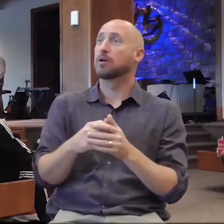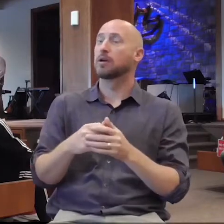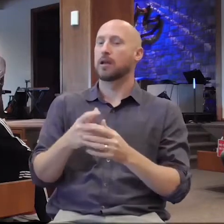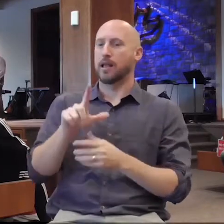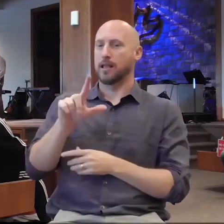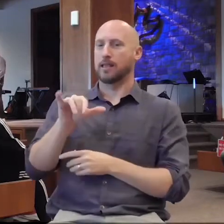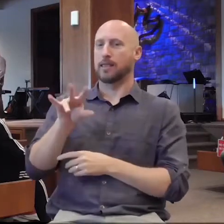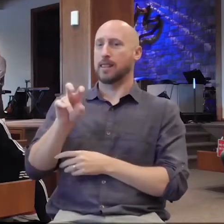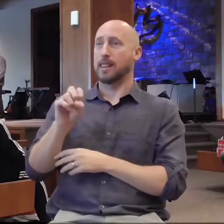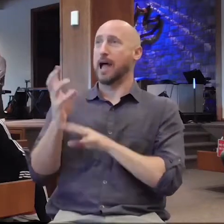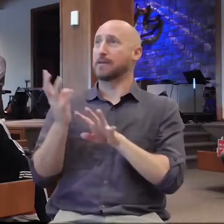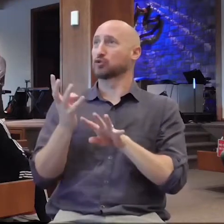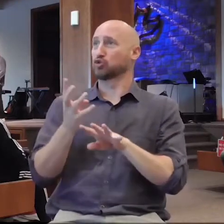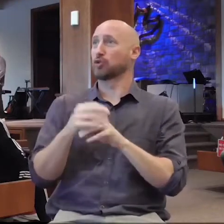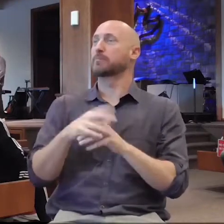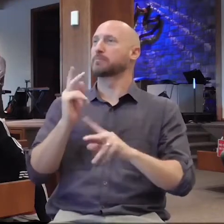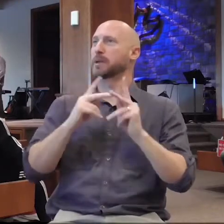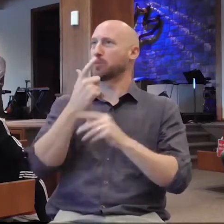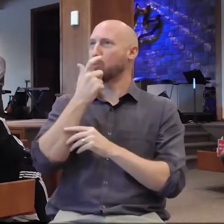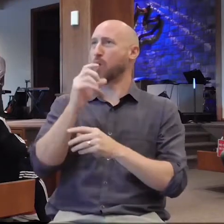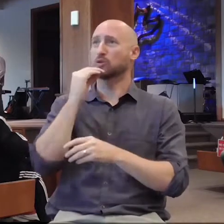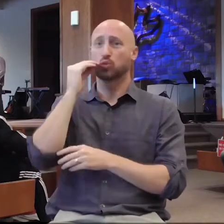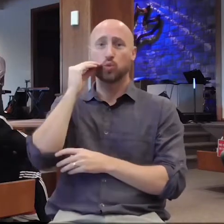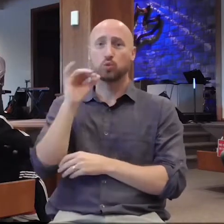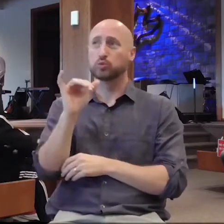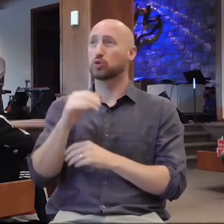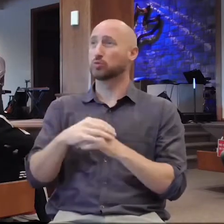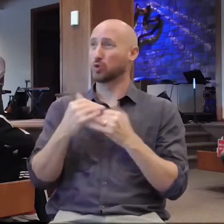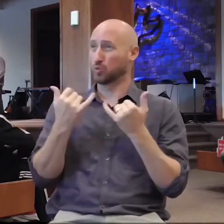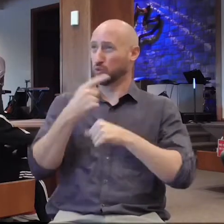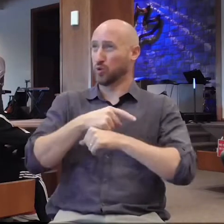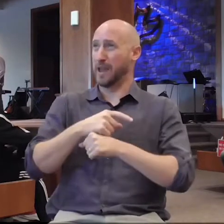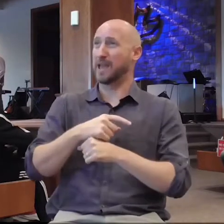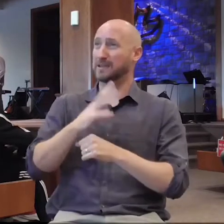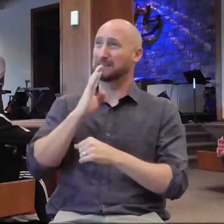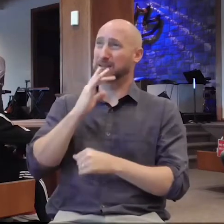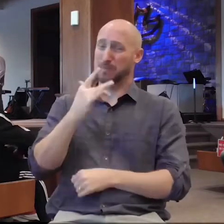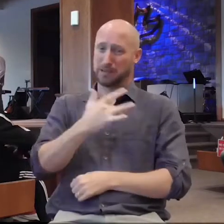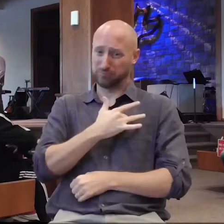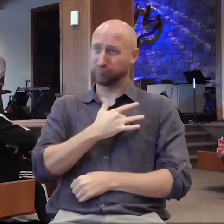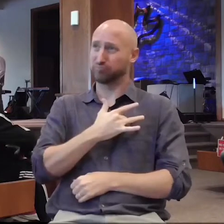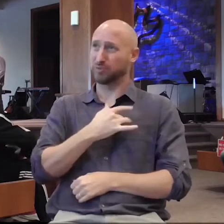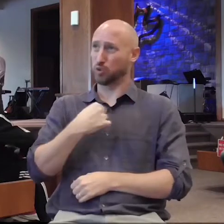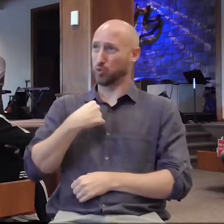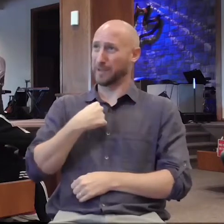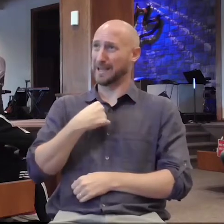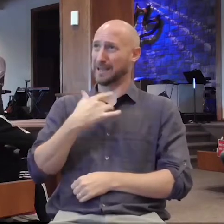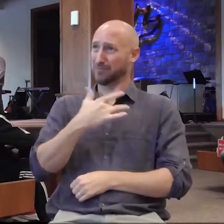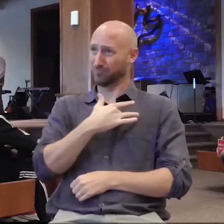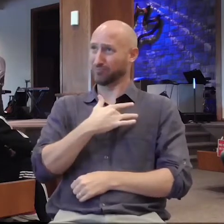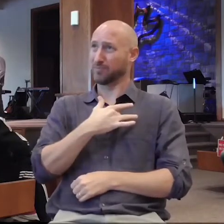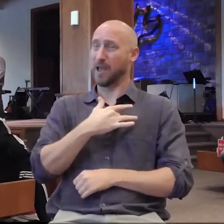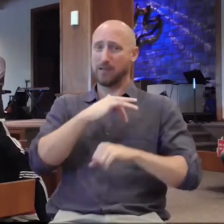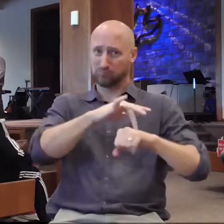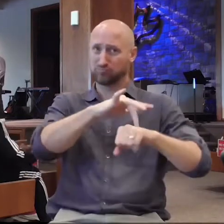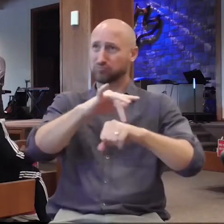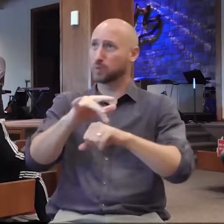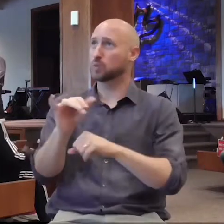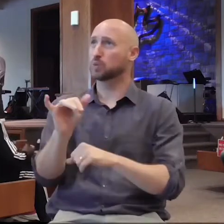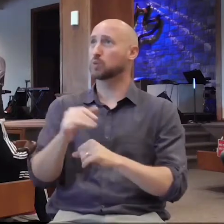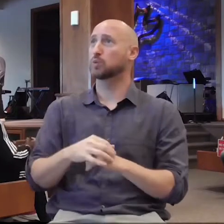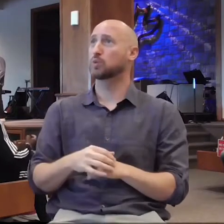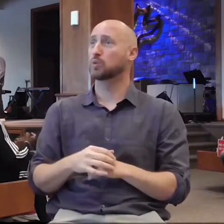home. Lord, speak to our hearts today. Lord, this second service, would you speak to me? Lord, looking into